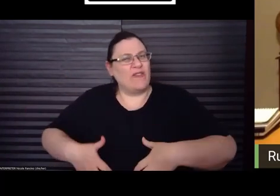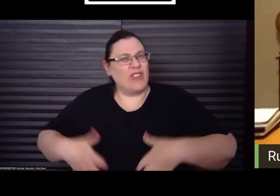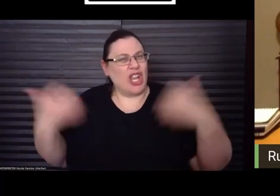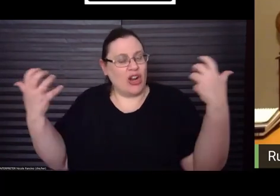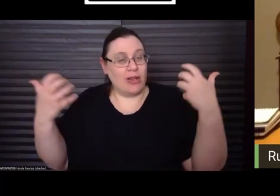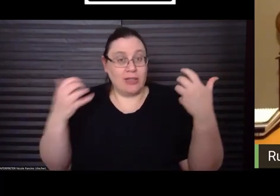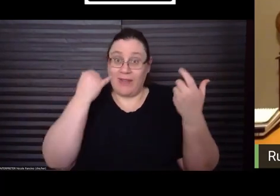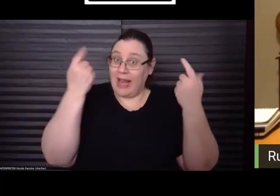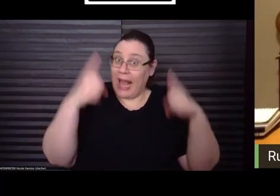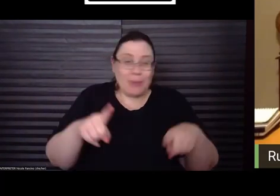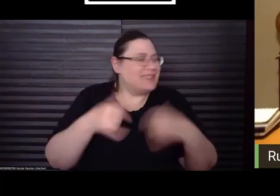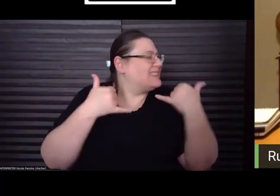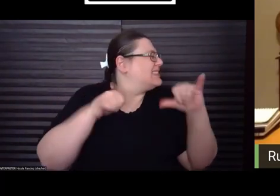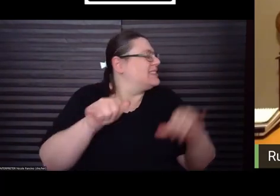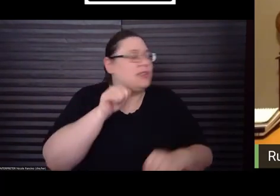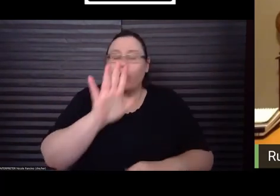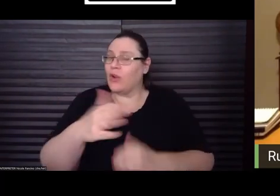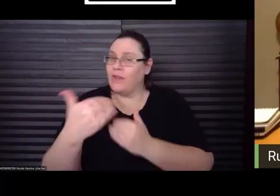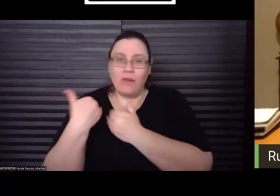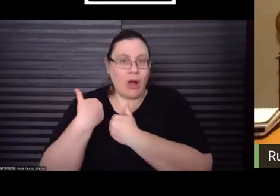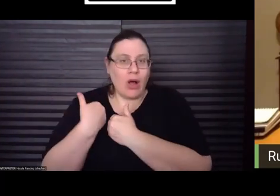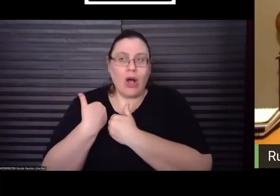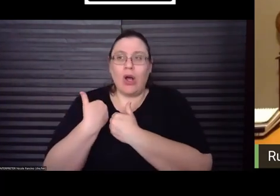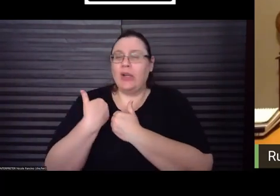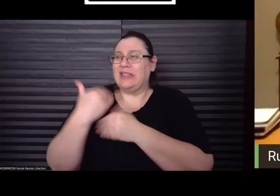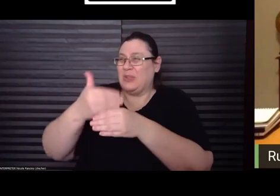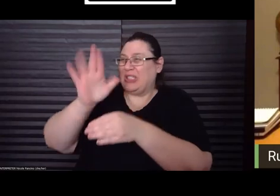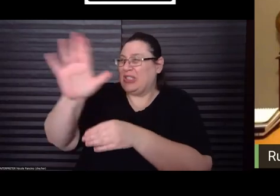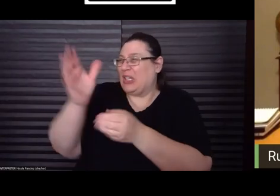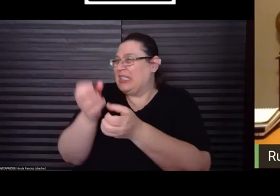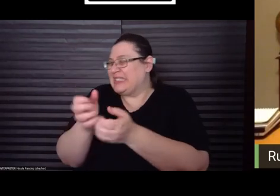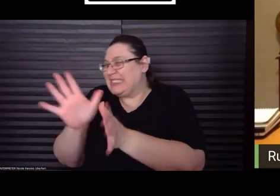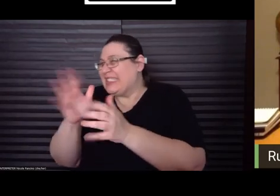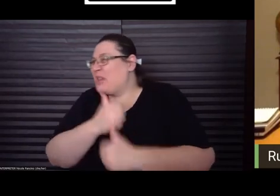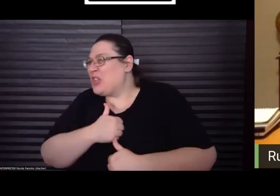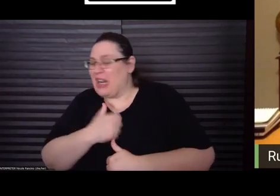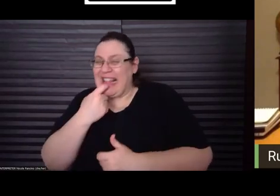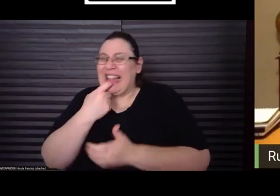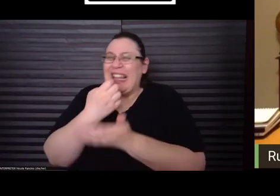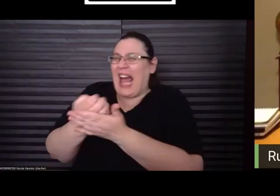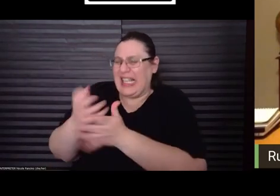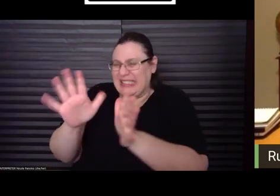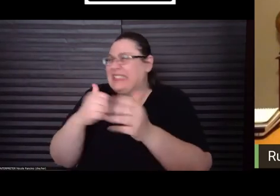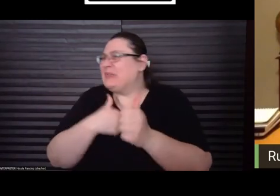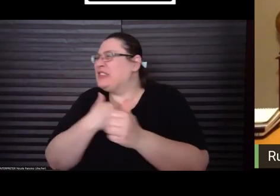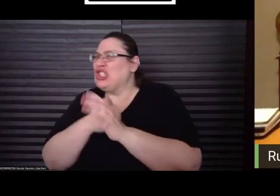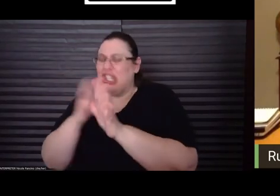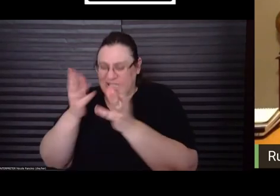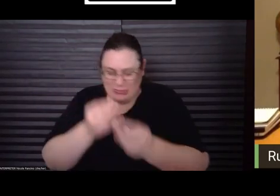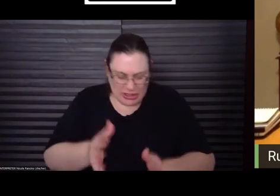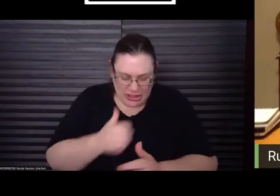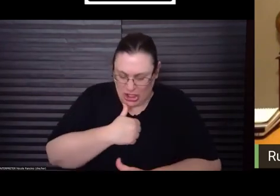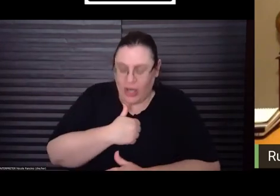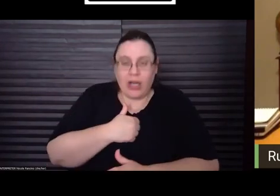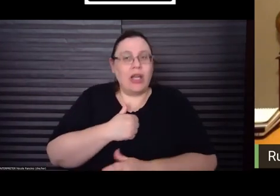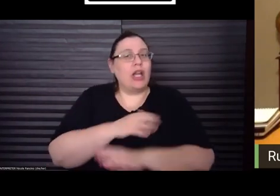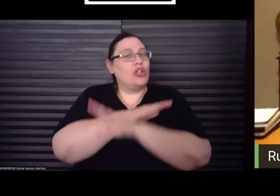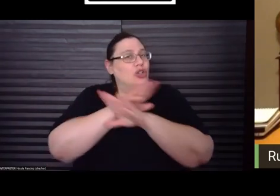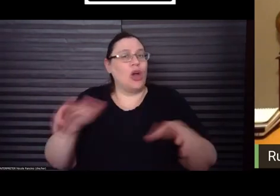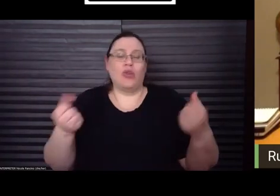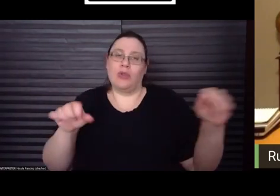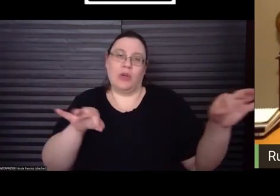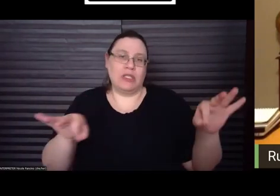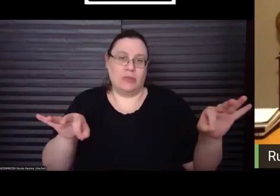If that happens, it's still not your fault. Just apologize to the window, say I'm sorry to the glass, and whatever you do, don't try